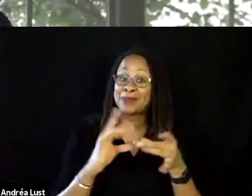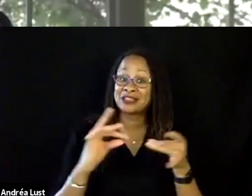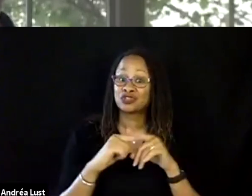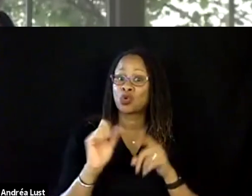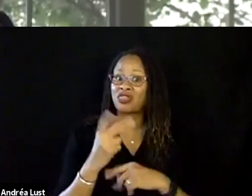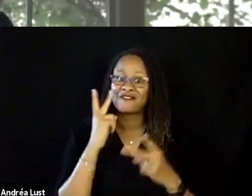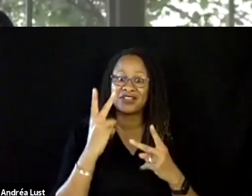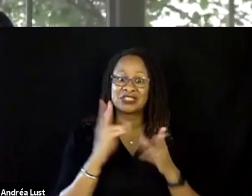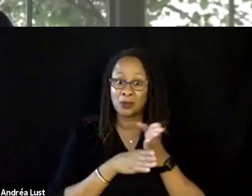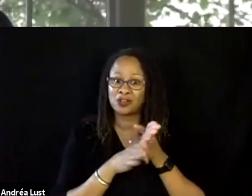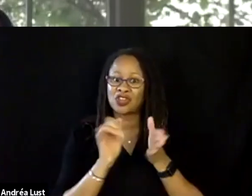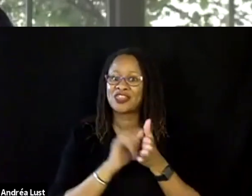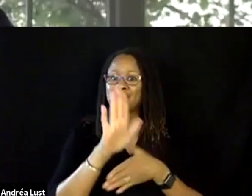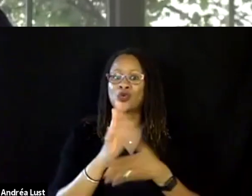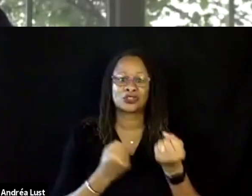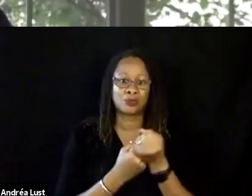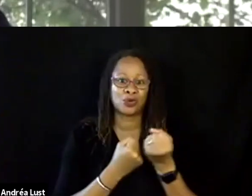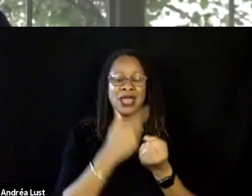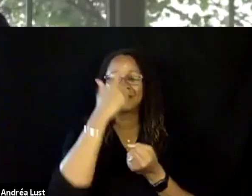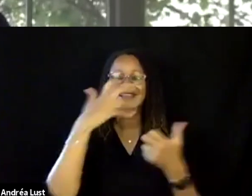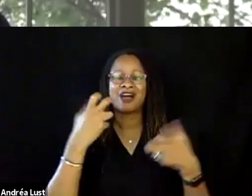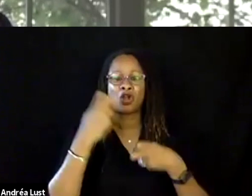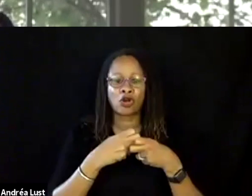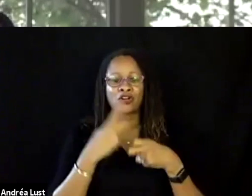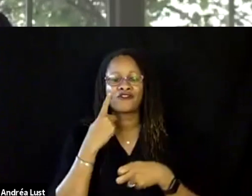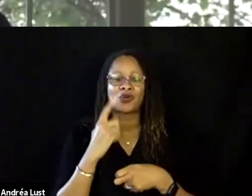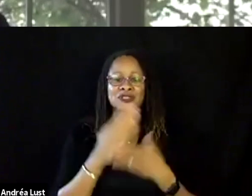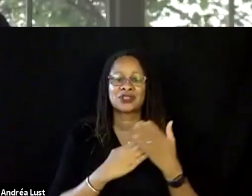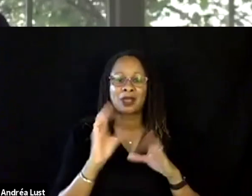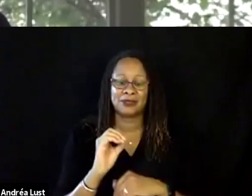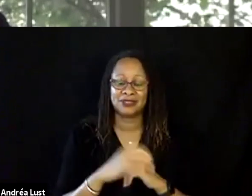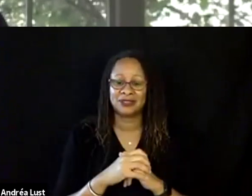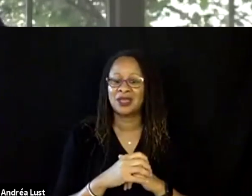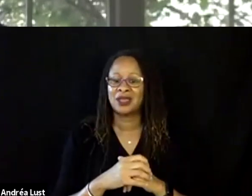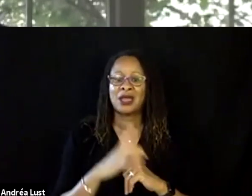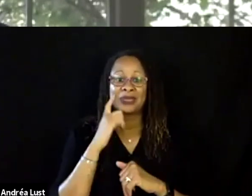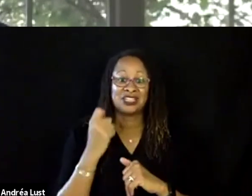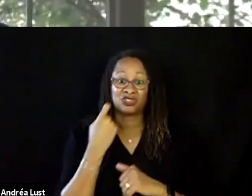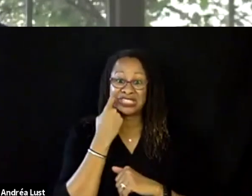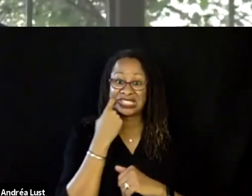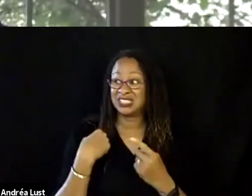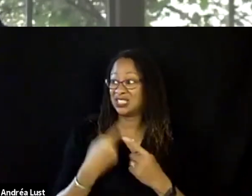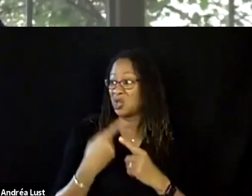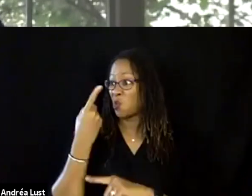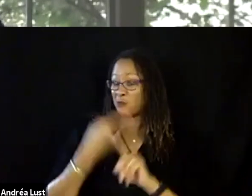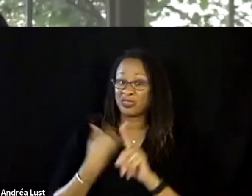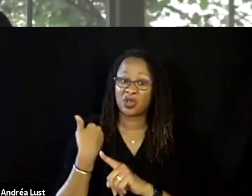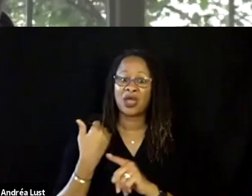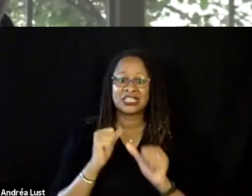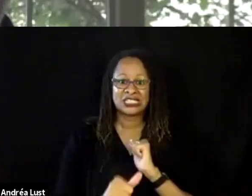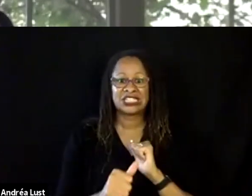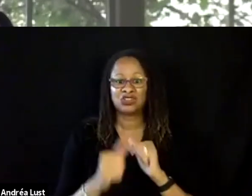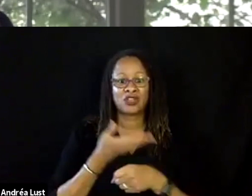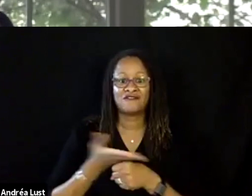minorities that you're supportive, because it's a whole lot harder for some of these companies, especially because up until a month ago in 29 states, you could still legally be